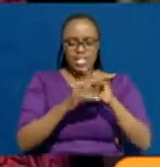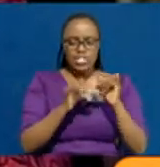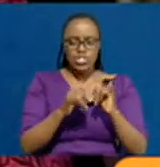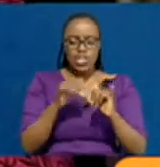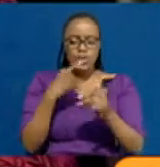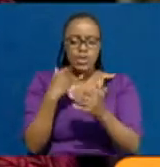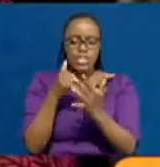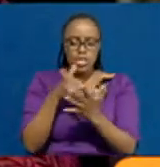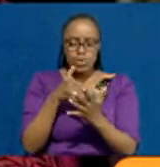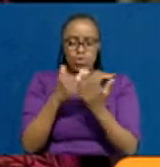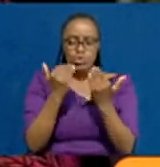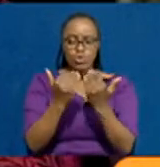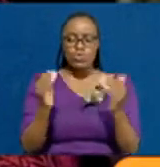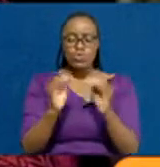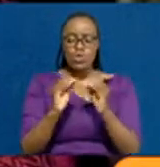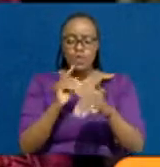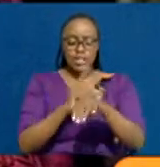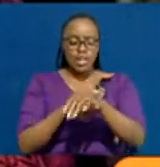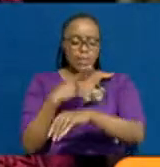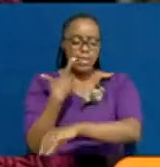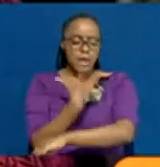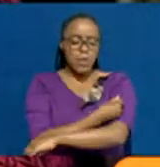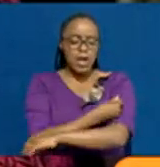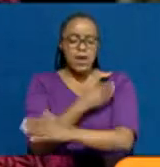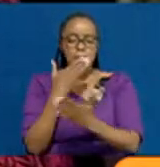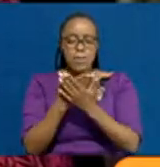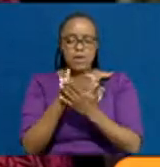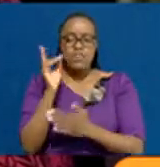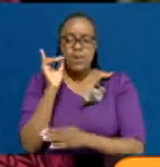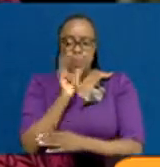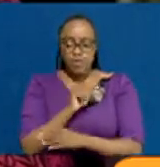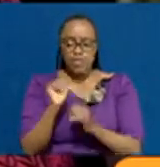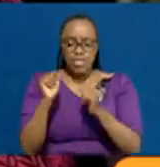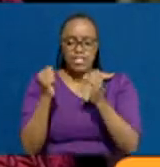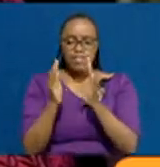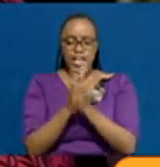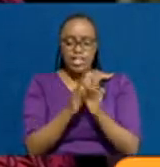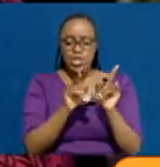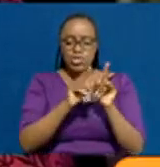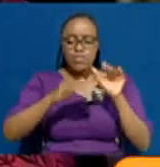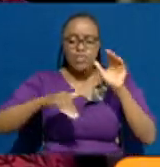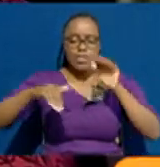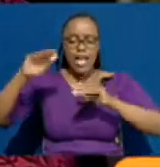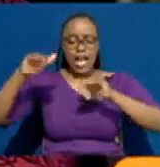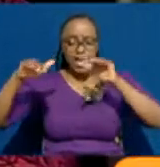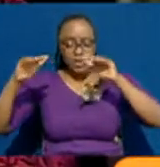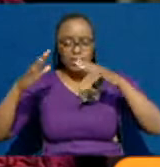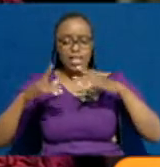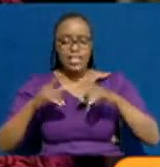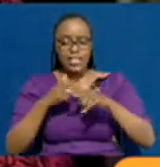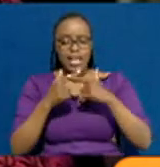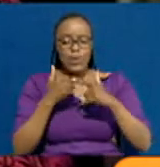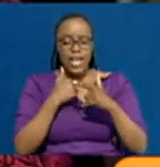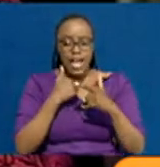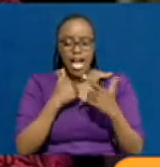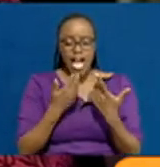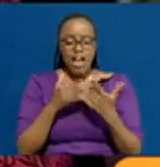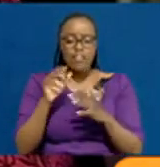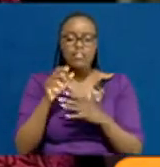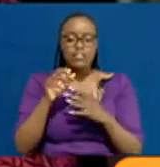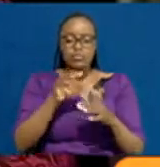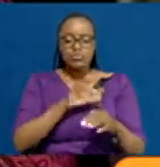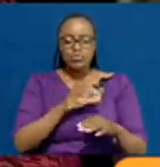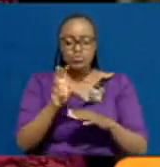include children. So once the vaccine were proven to be safe and efficacious in the adult population, then the companies actually commissioned